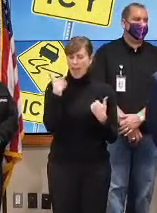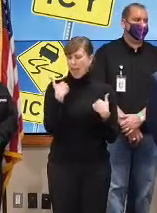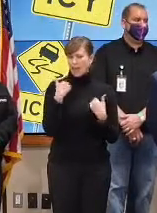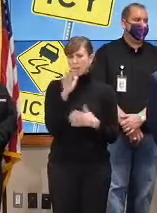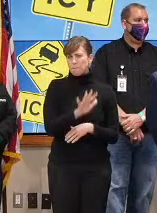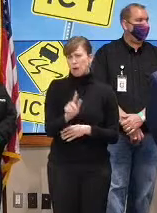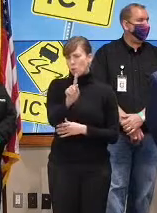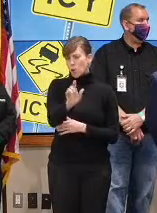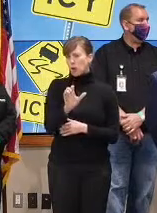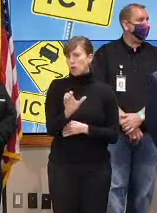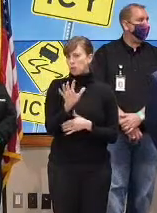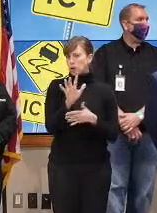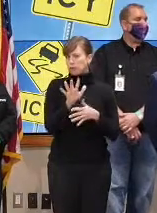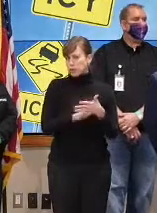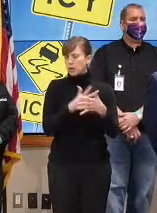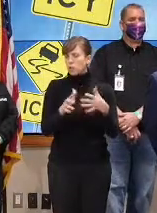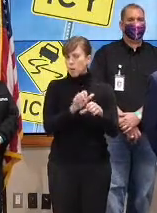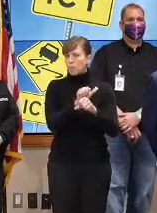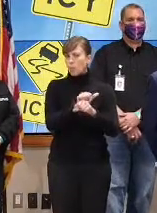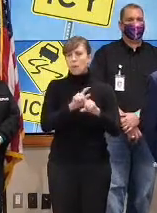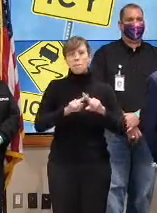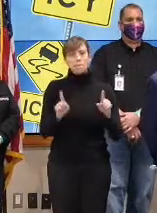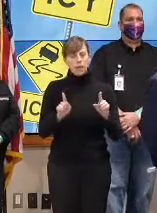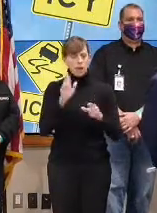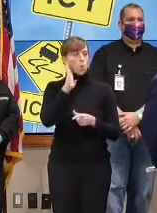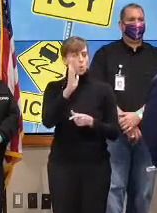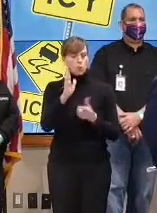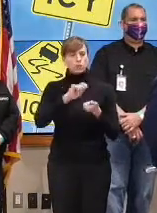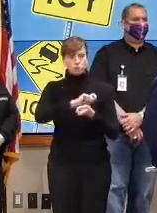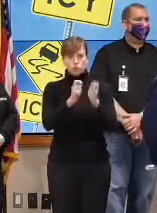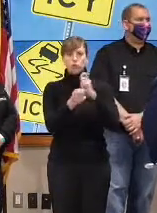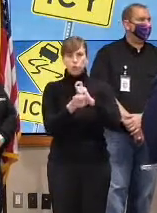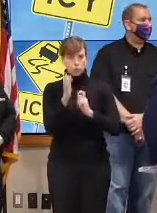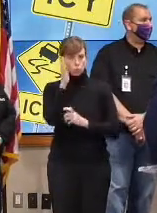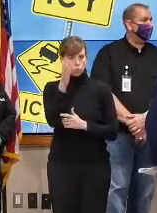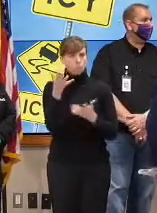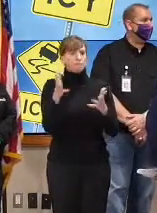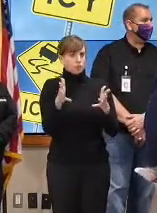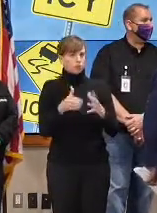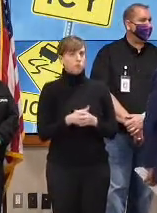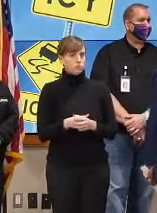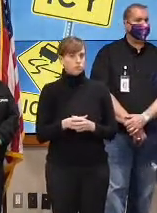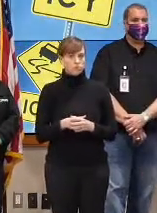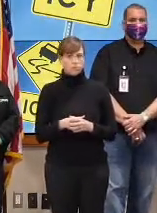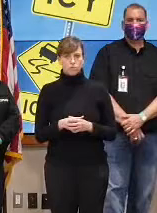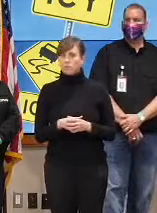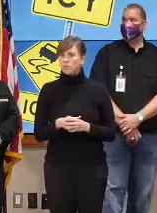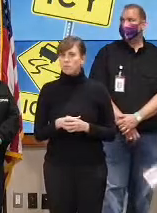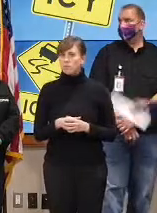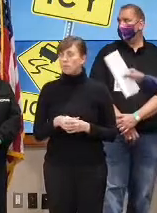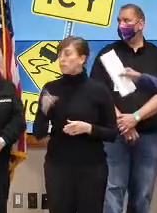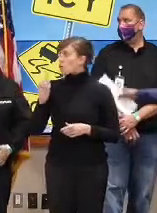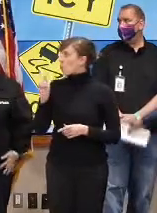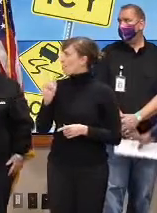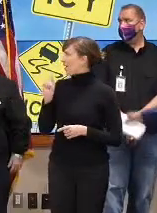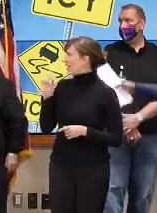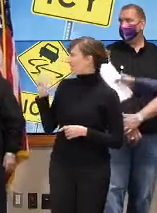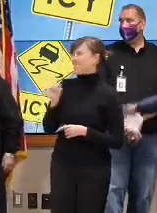be rescheduled. So we have done that. I want to acknowledge, where's Chief Bunick? There he